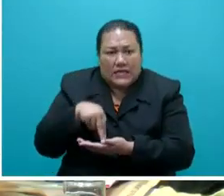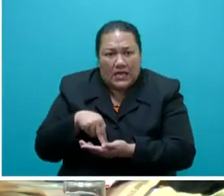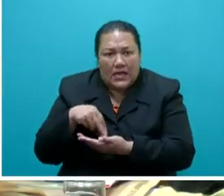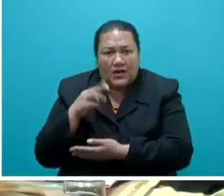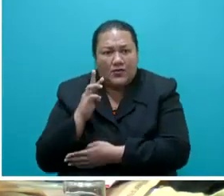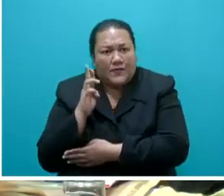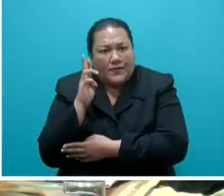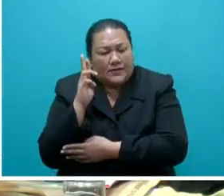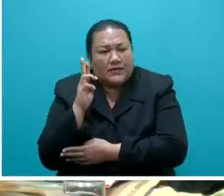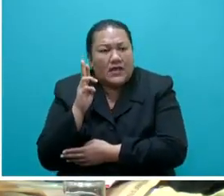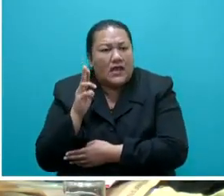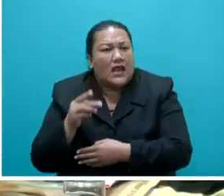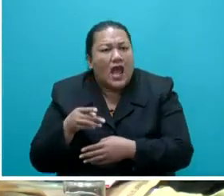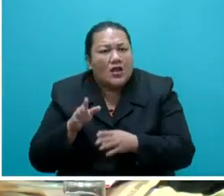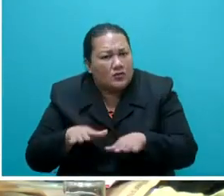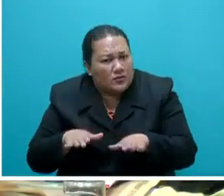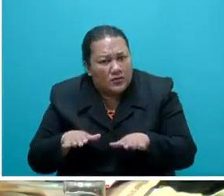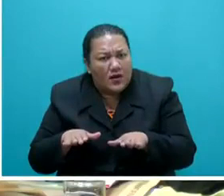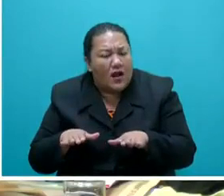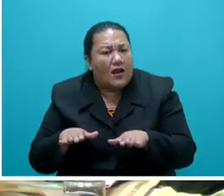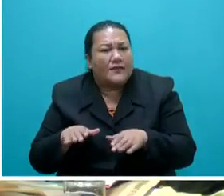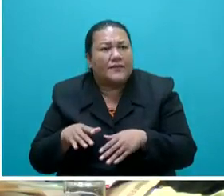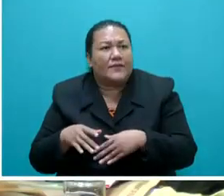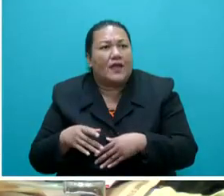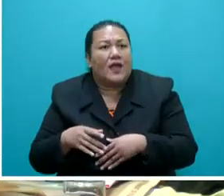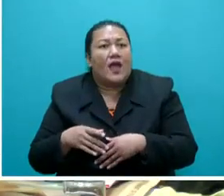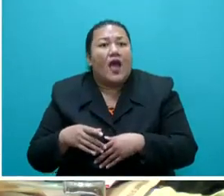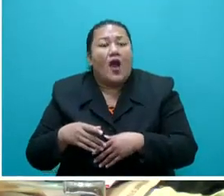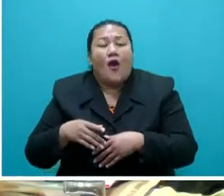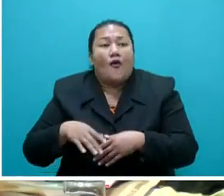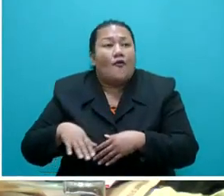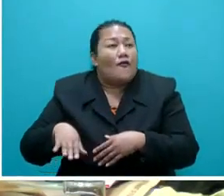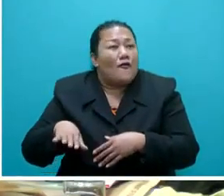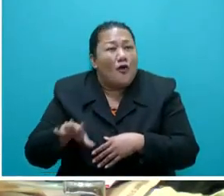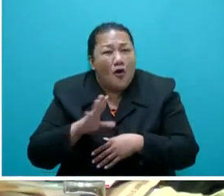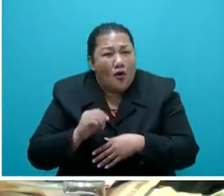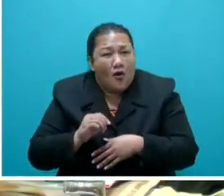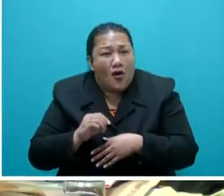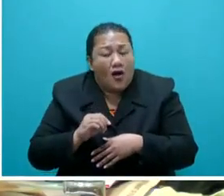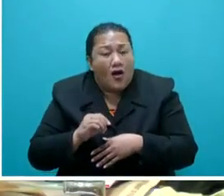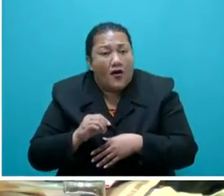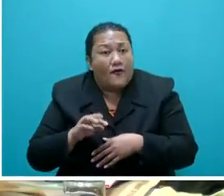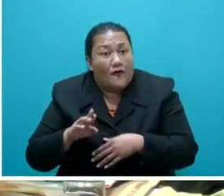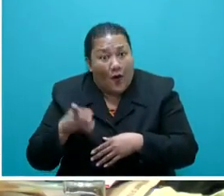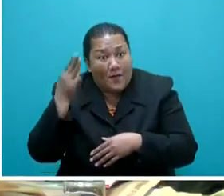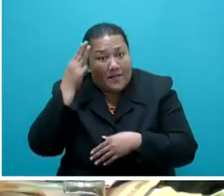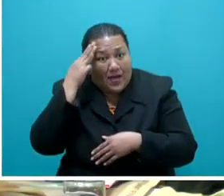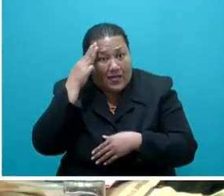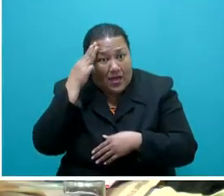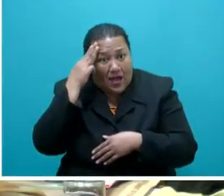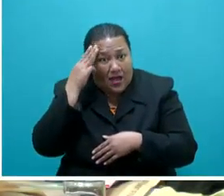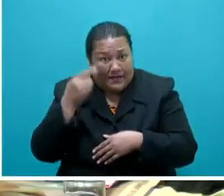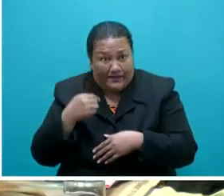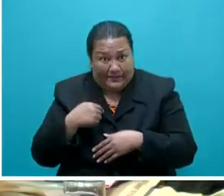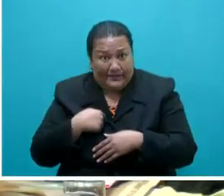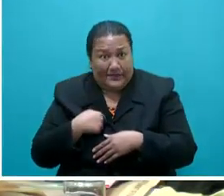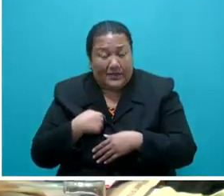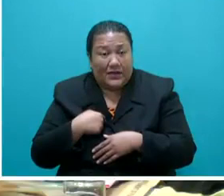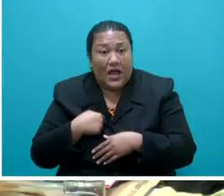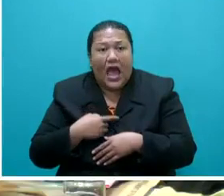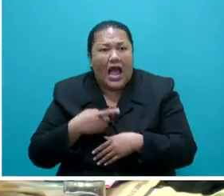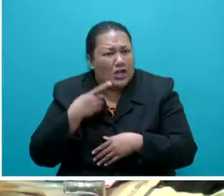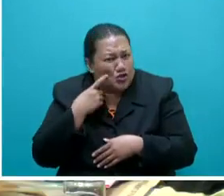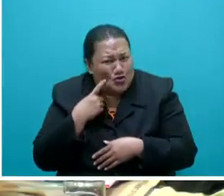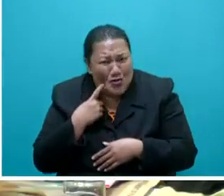nation by virtue of her membership of this august House. As a mother, I have tried as much as I